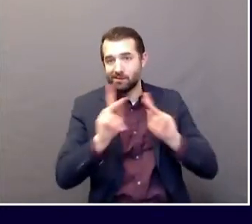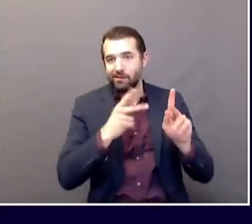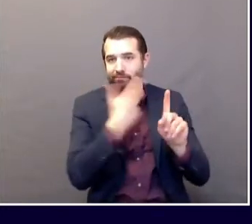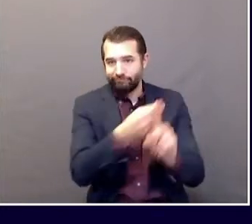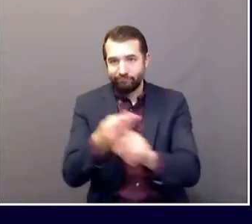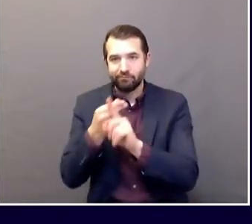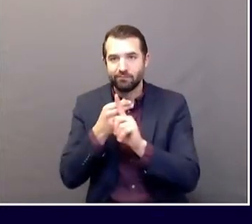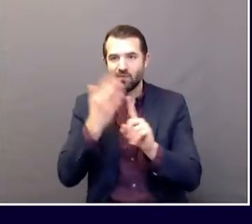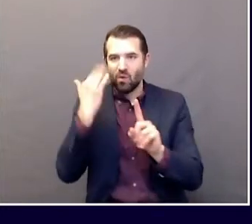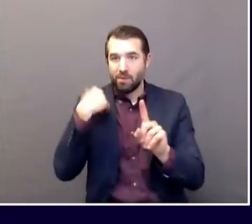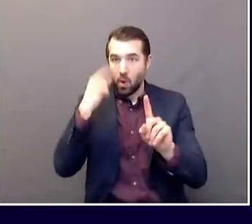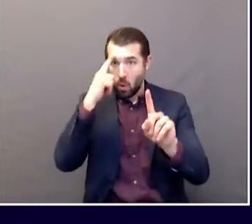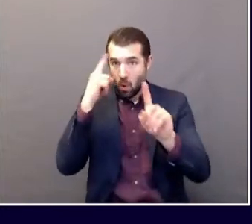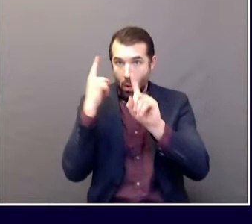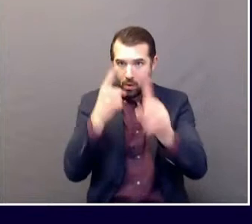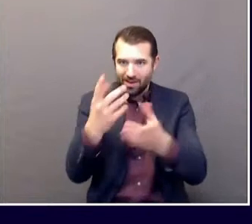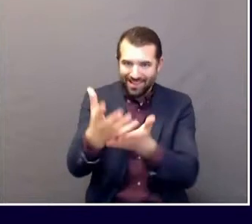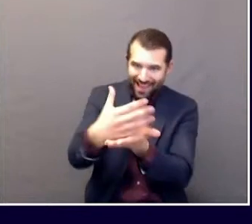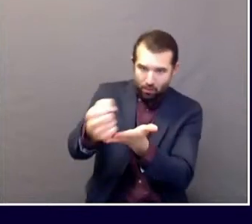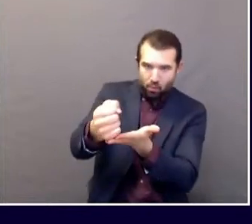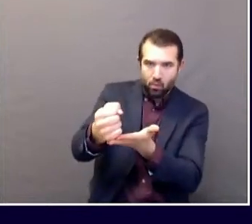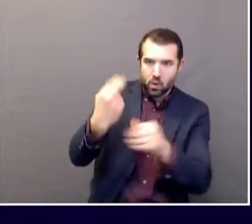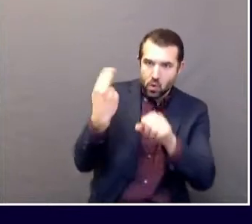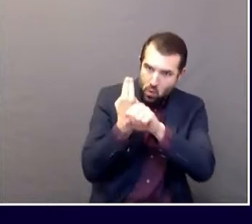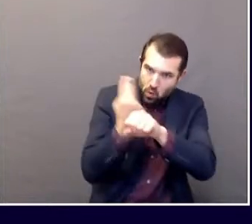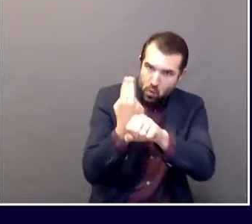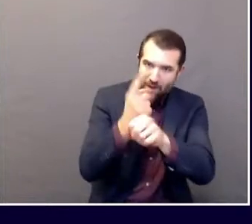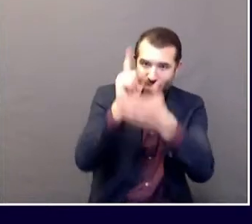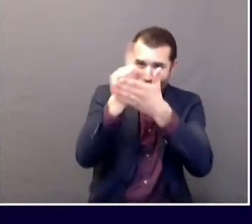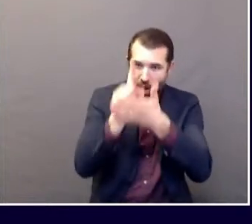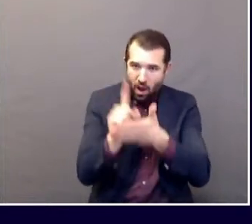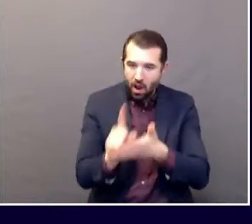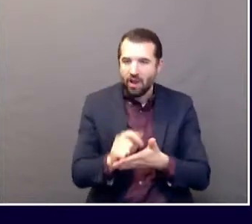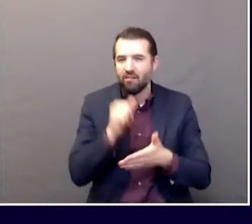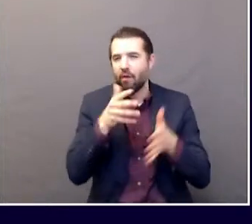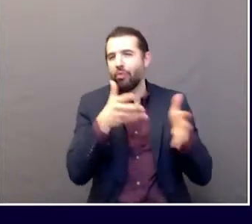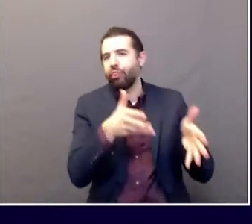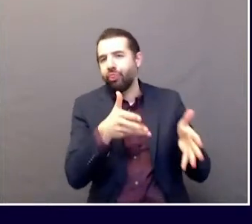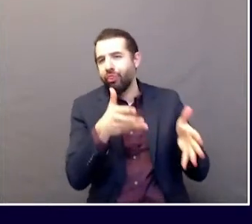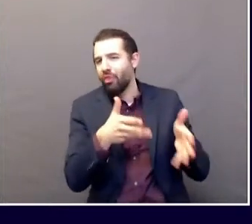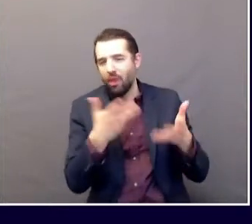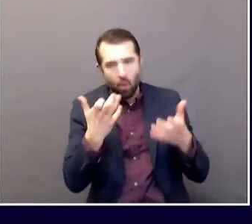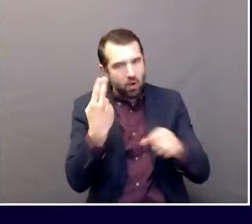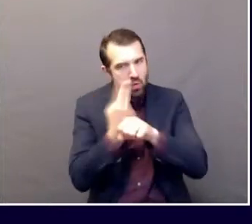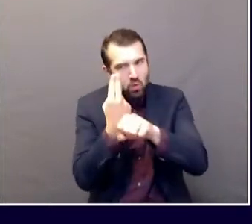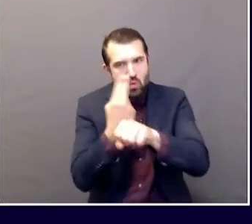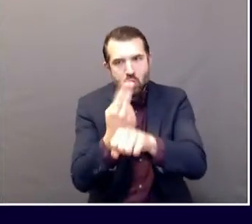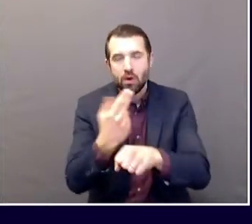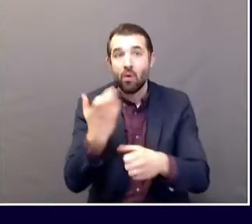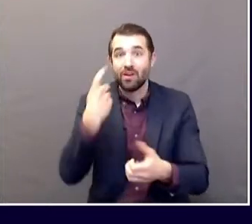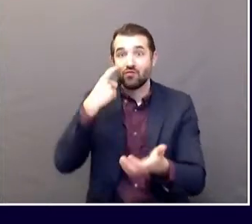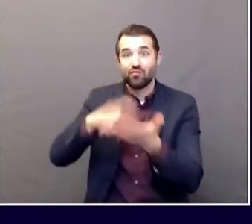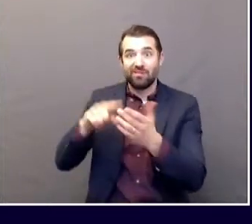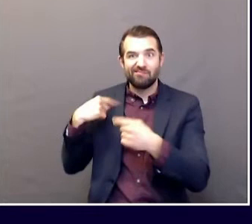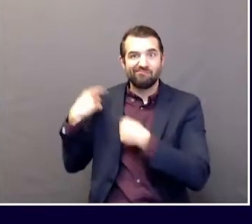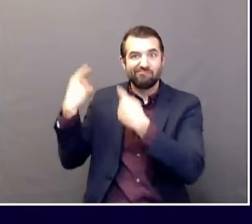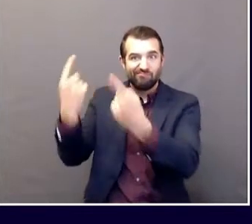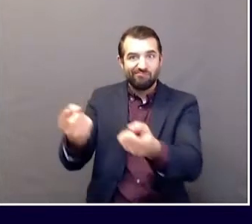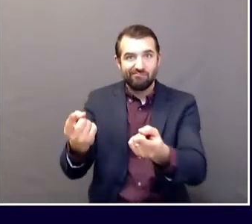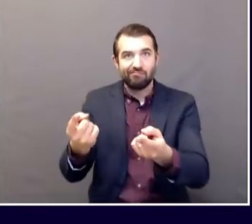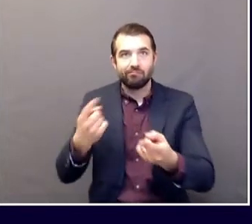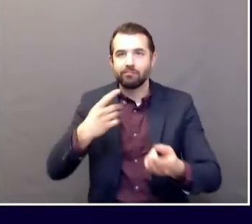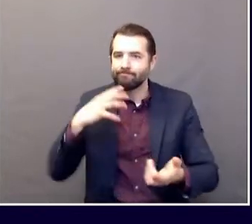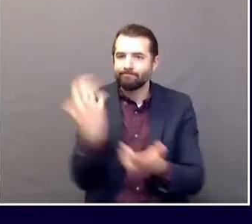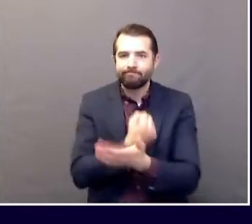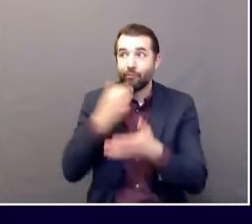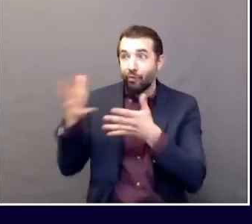approach to maximize the immediate use of every single dose that's allocated to Maine. Understood. And then the last question I had for